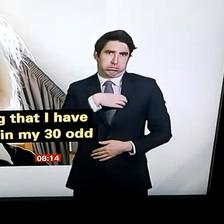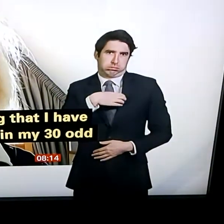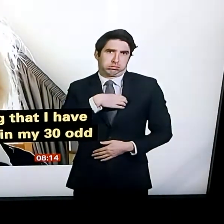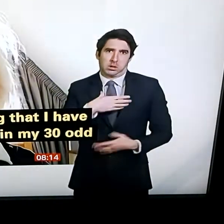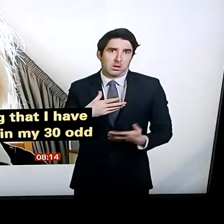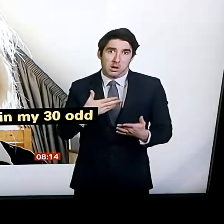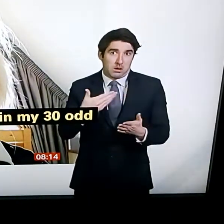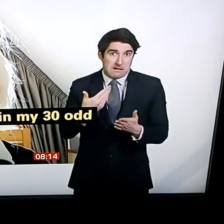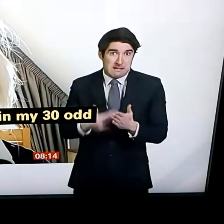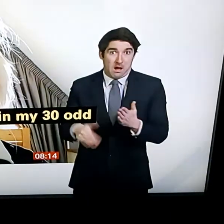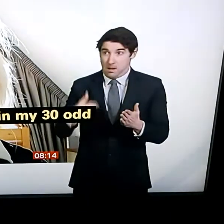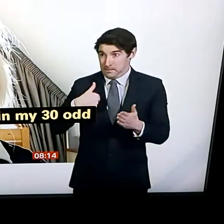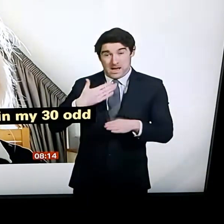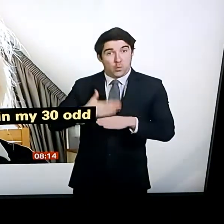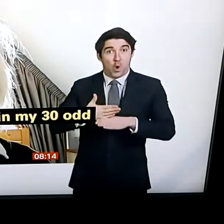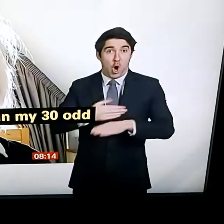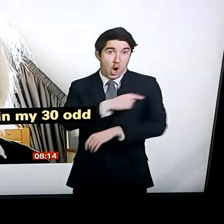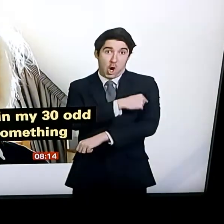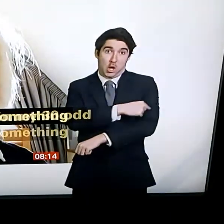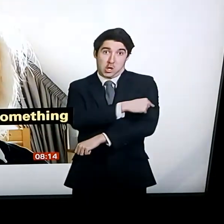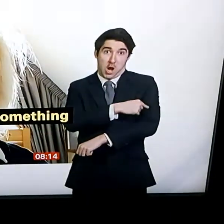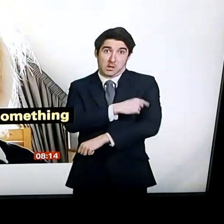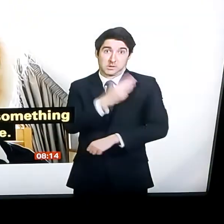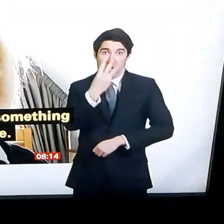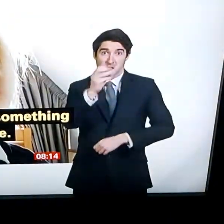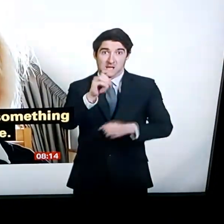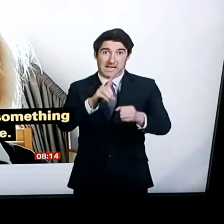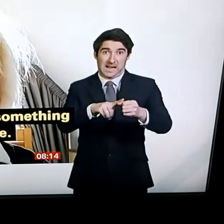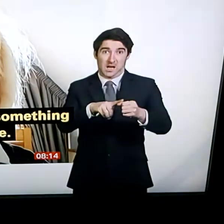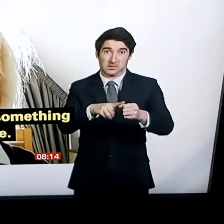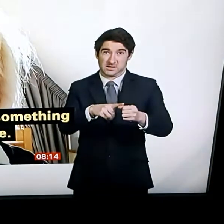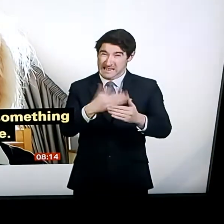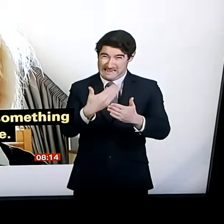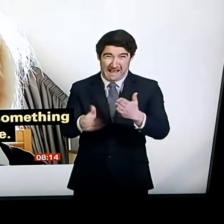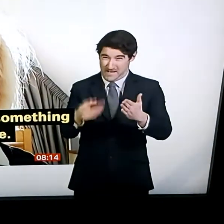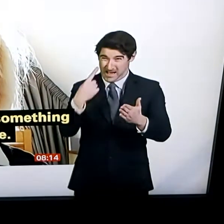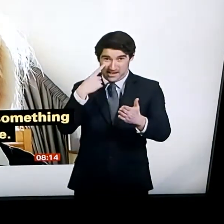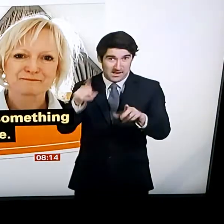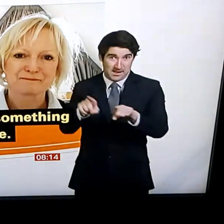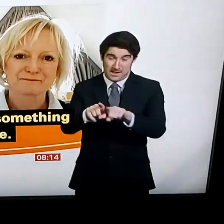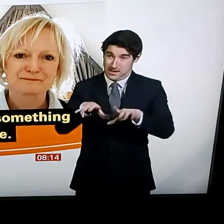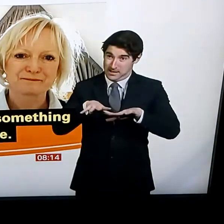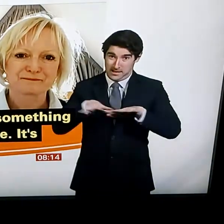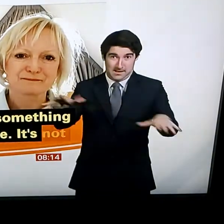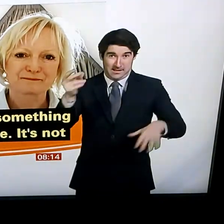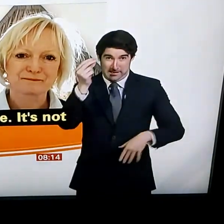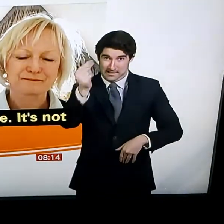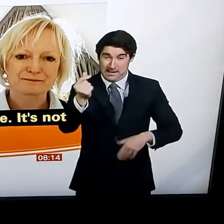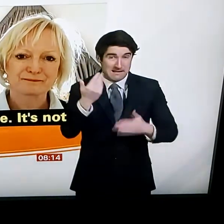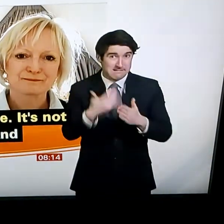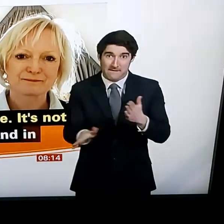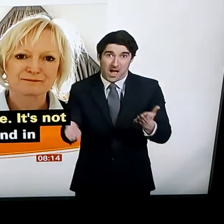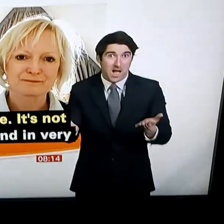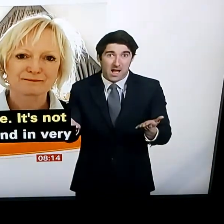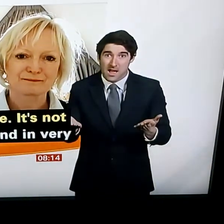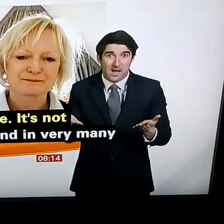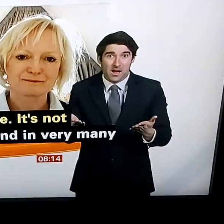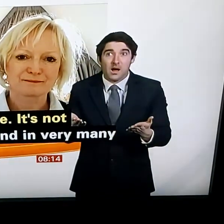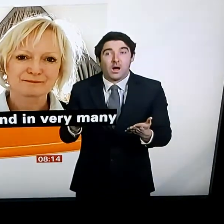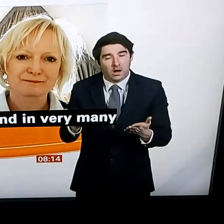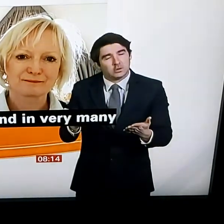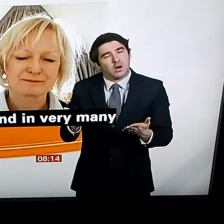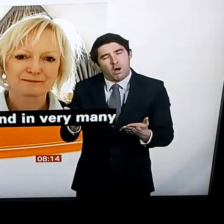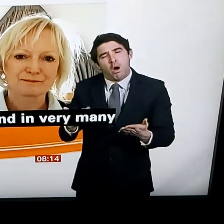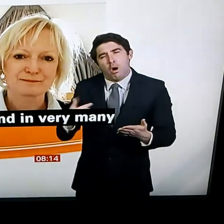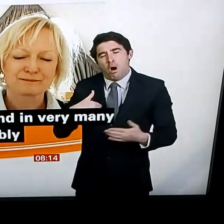that it's huge, it's massive. It's not impossible though. And in very many ways, you know, they are incredibly brave because they're putting their